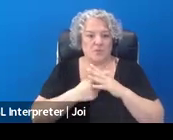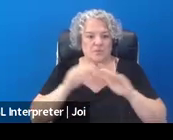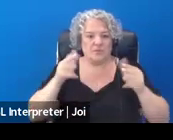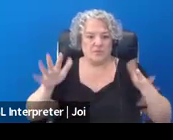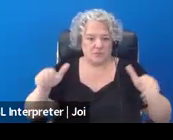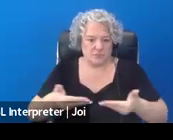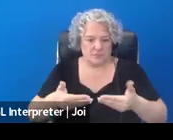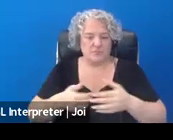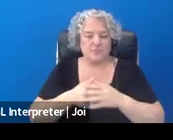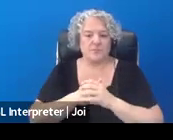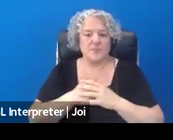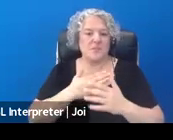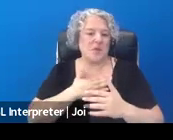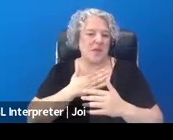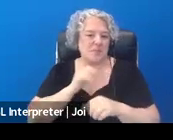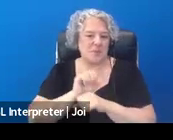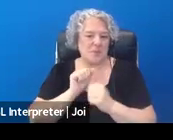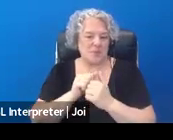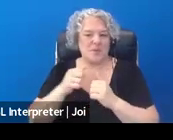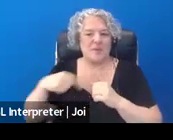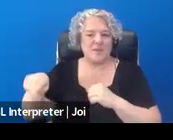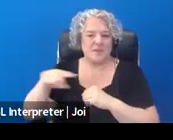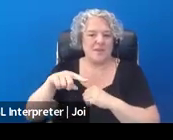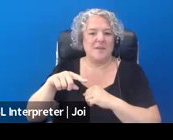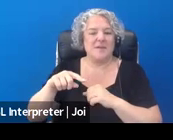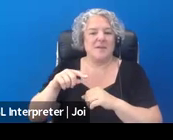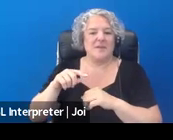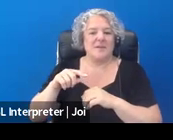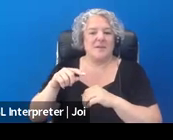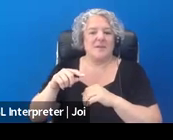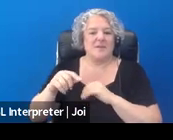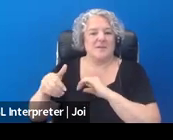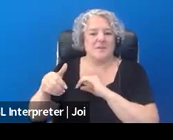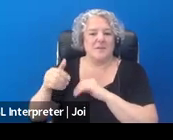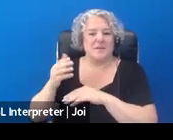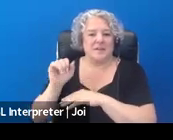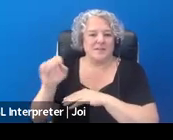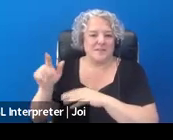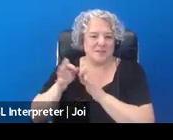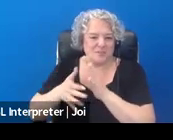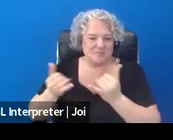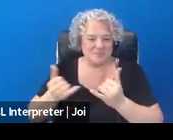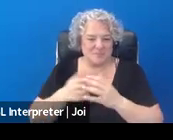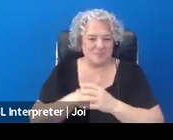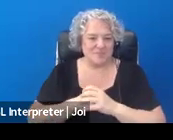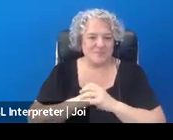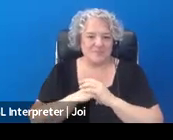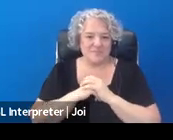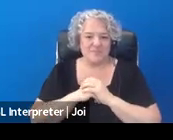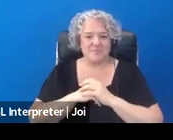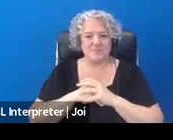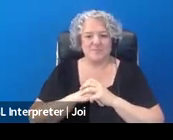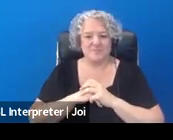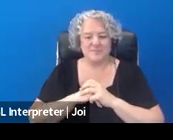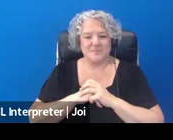introduction. We're also very happy to be working alongside our colleagues, the ASL interpreters today.